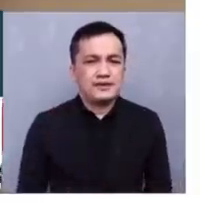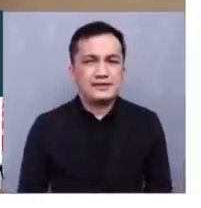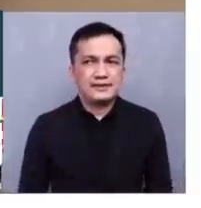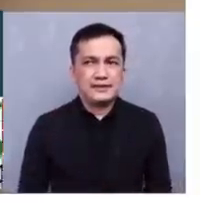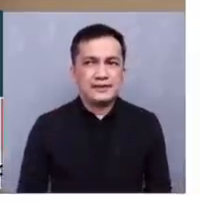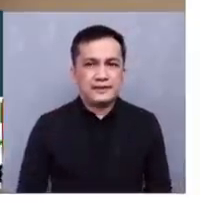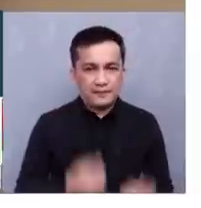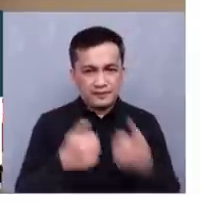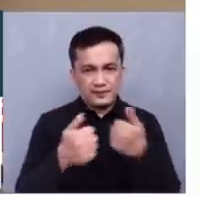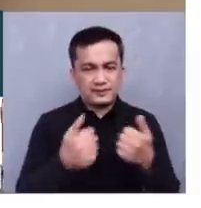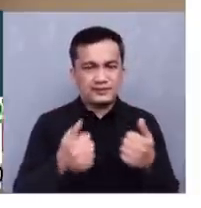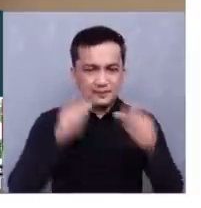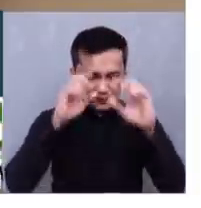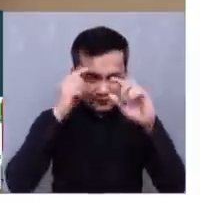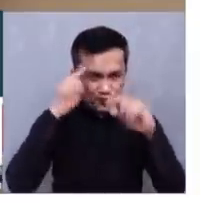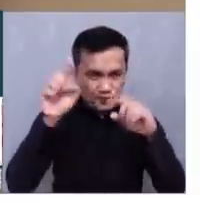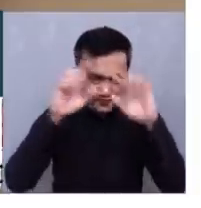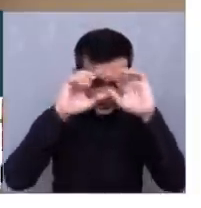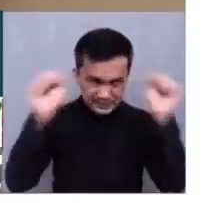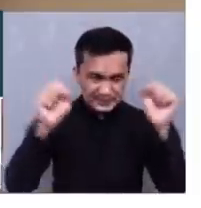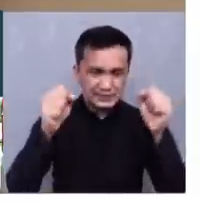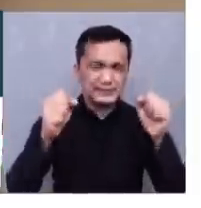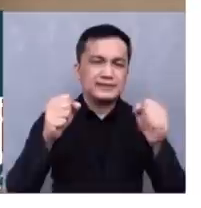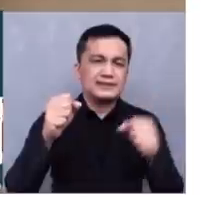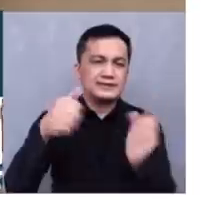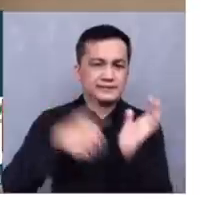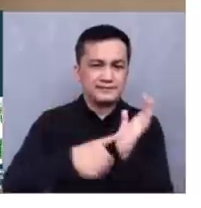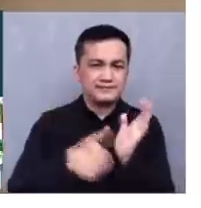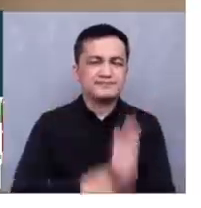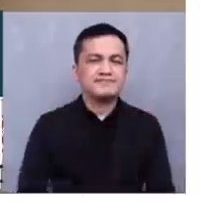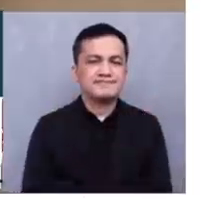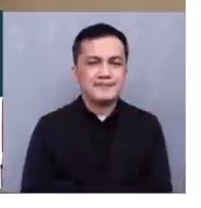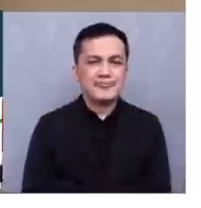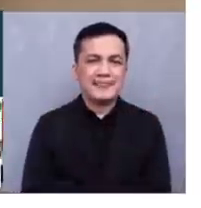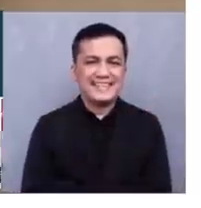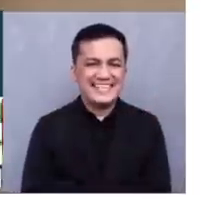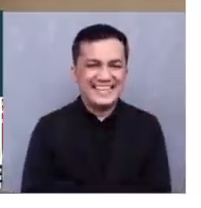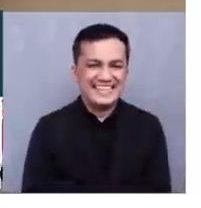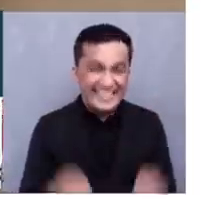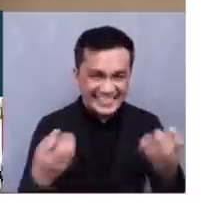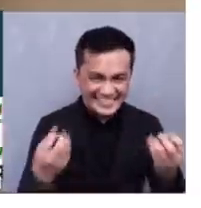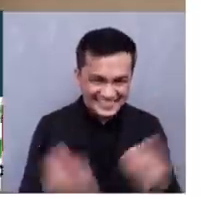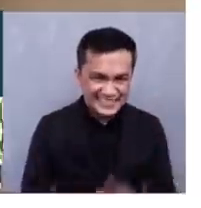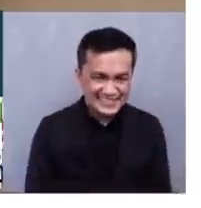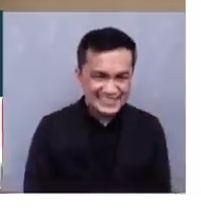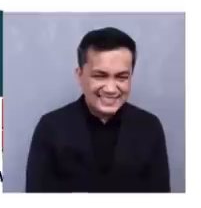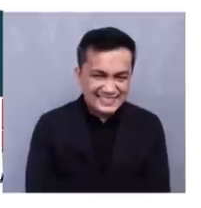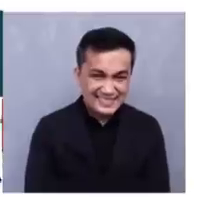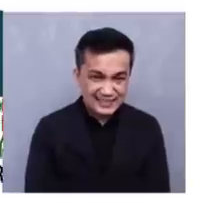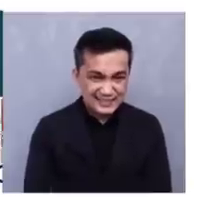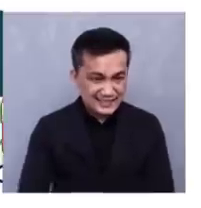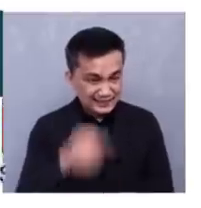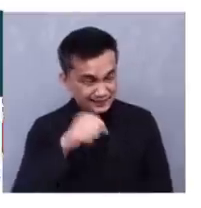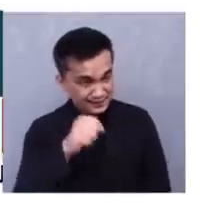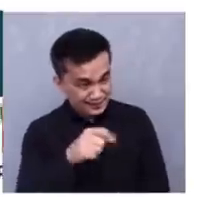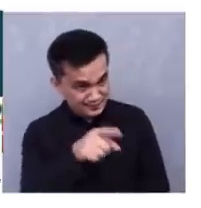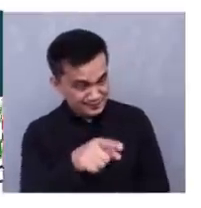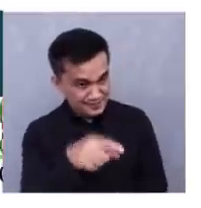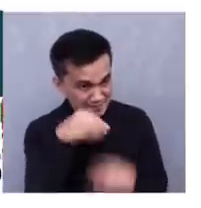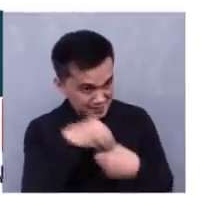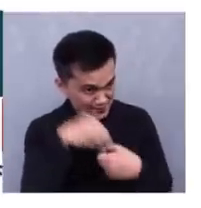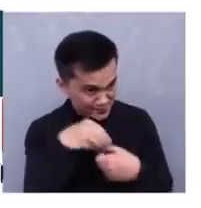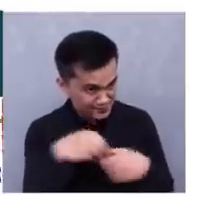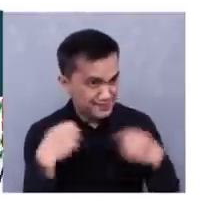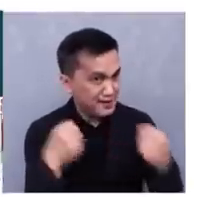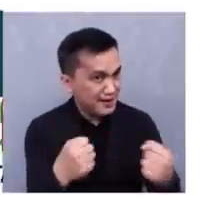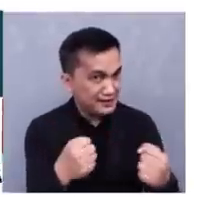aspirant to the presidential election. So. Madami. All right. Kaya nga parang mag-ipon ho kayo ng lakas kasi mukhang